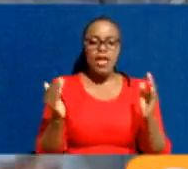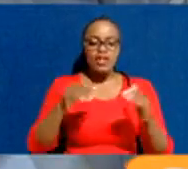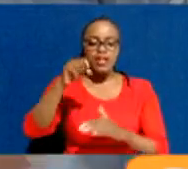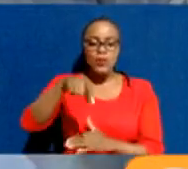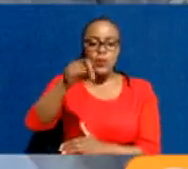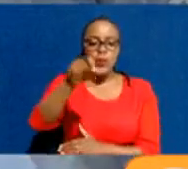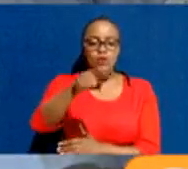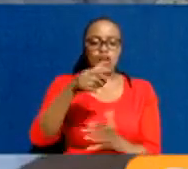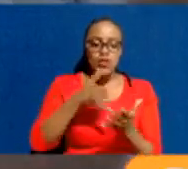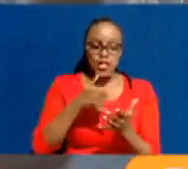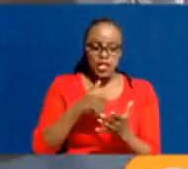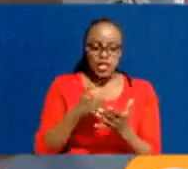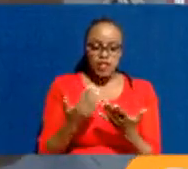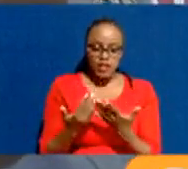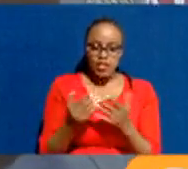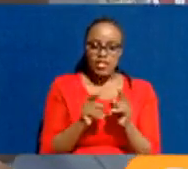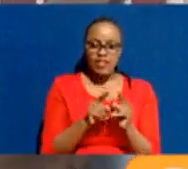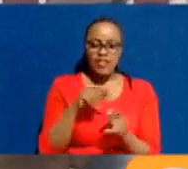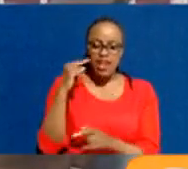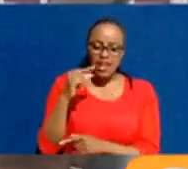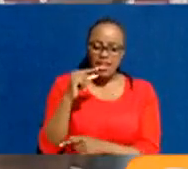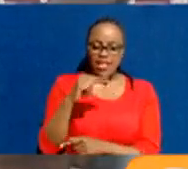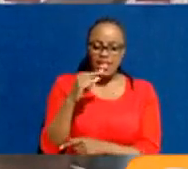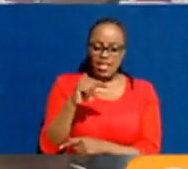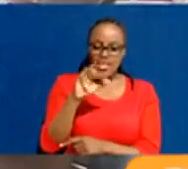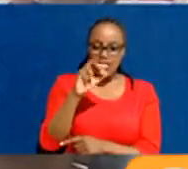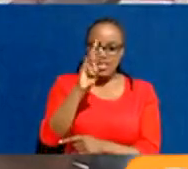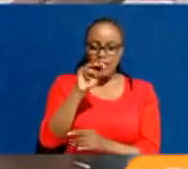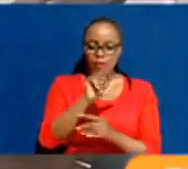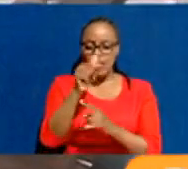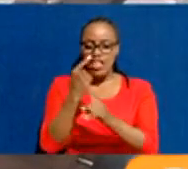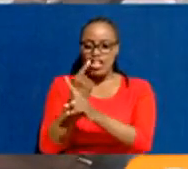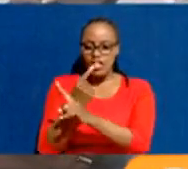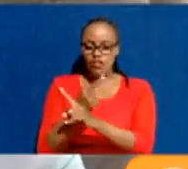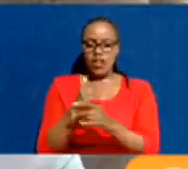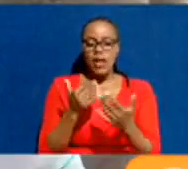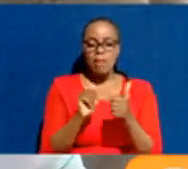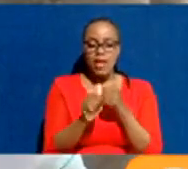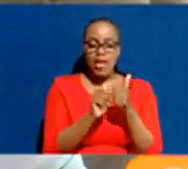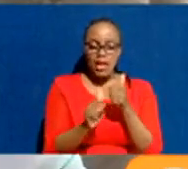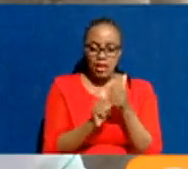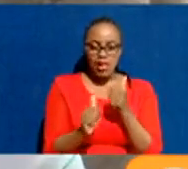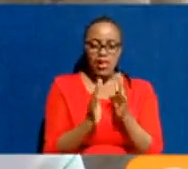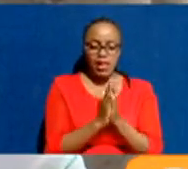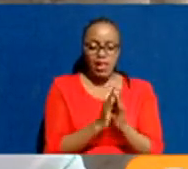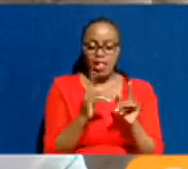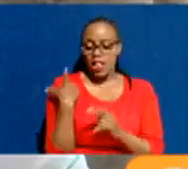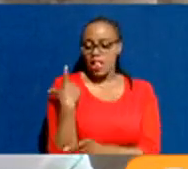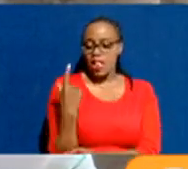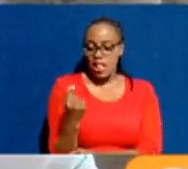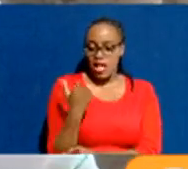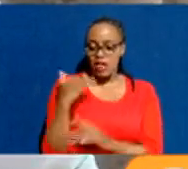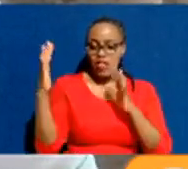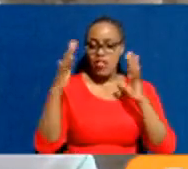plant include green grams, cowpeas, new varieties of maize. And according to the latest Coast